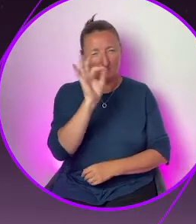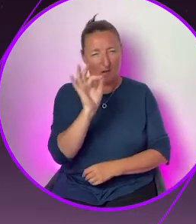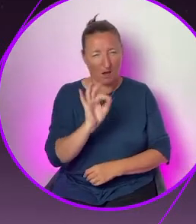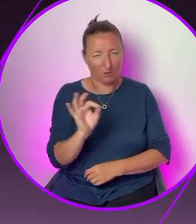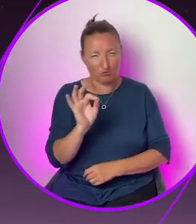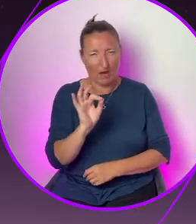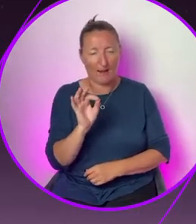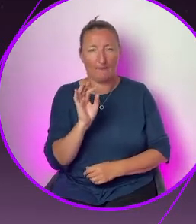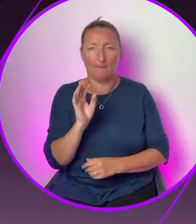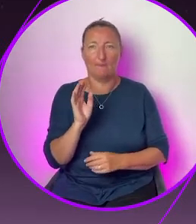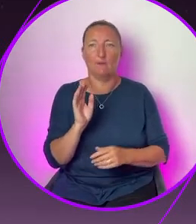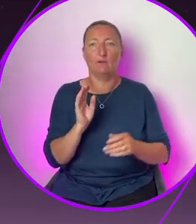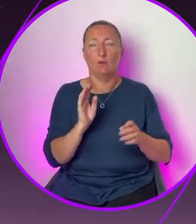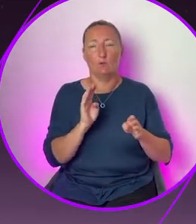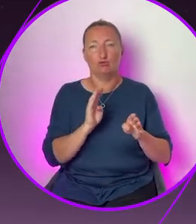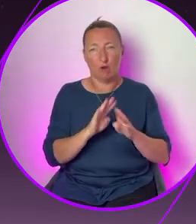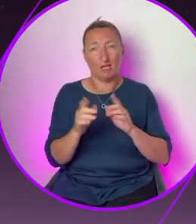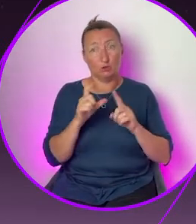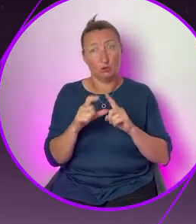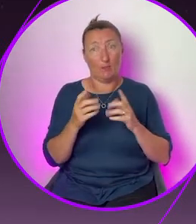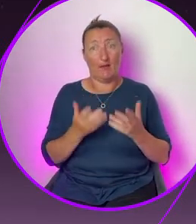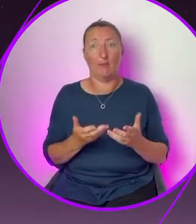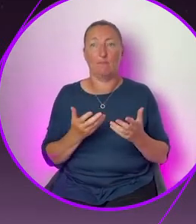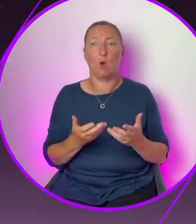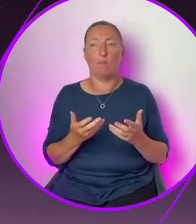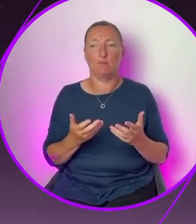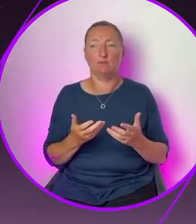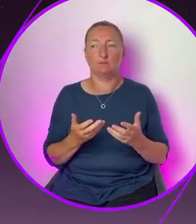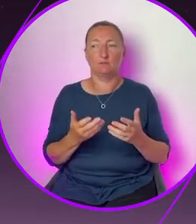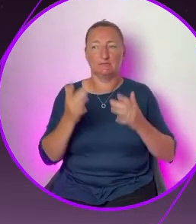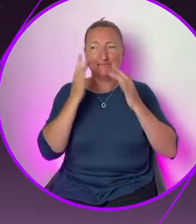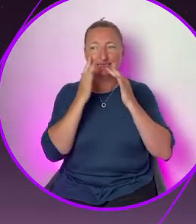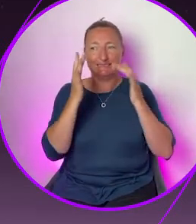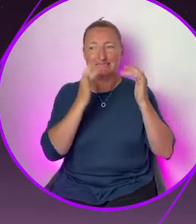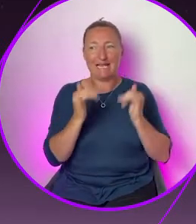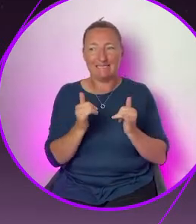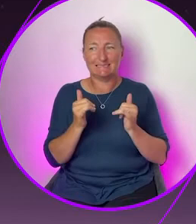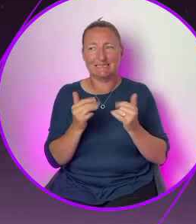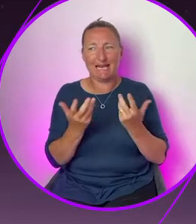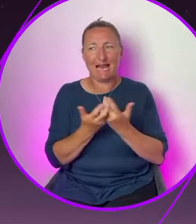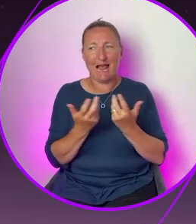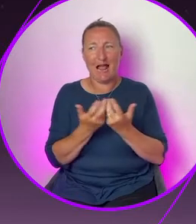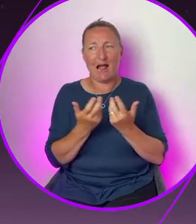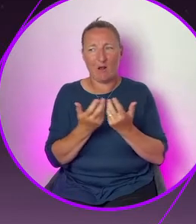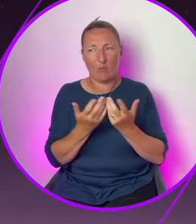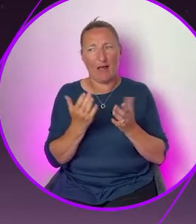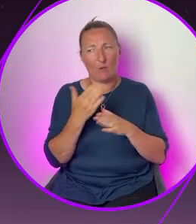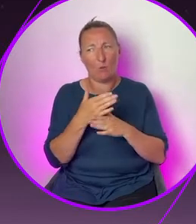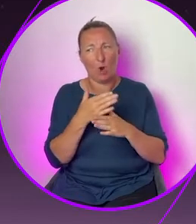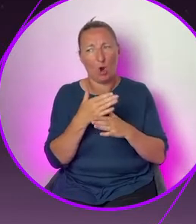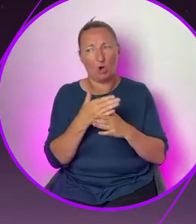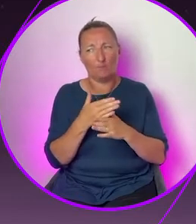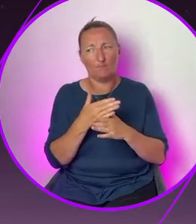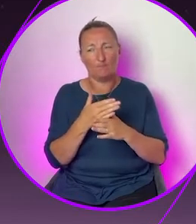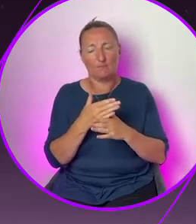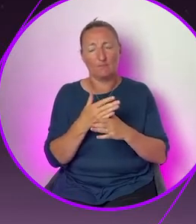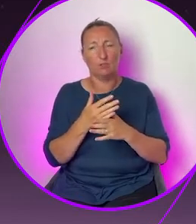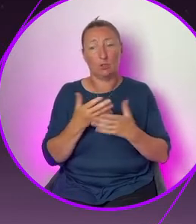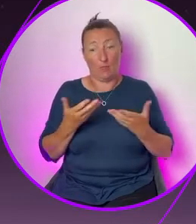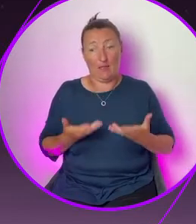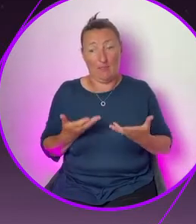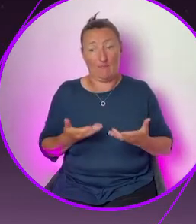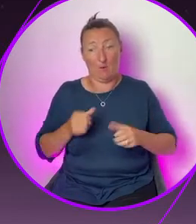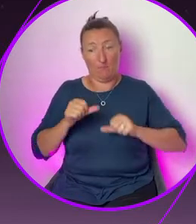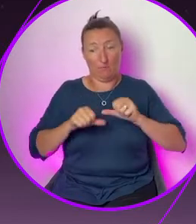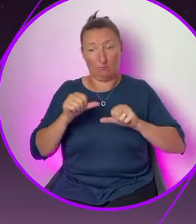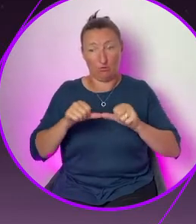to ourselves. Yeah. And just testing how that would pan out. So I guess we're in the process of it. I